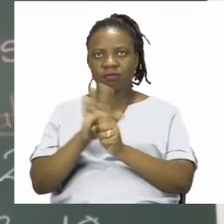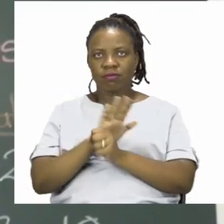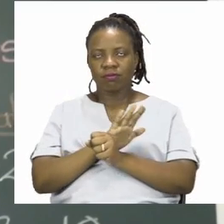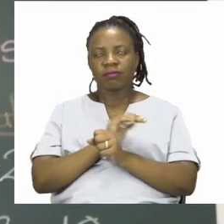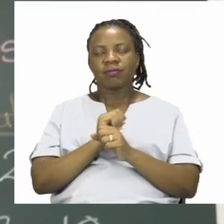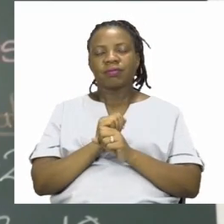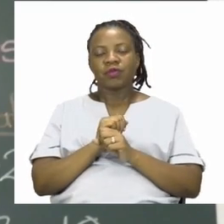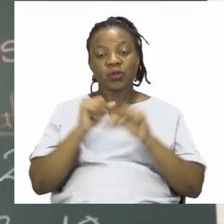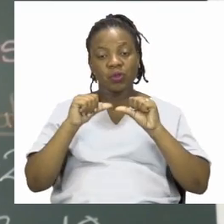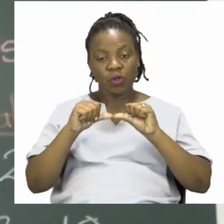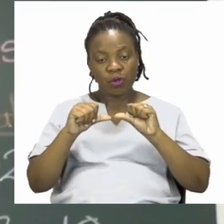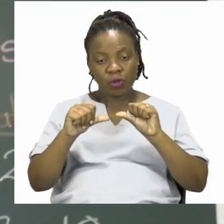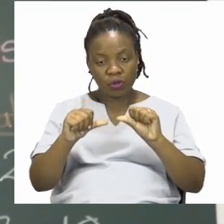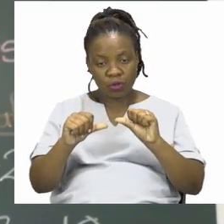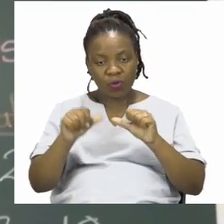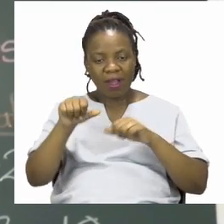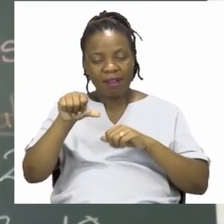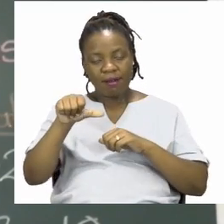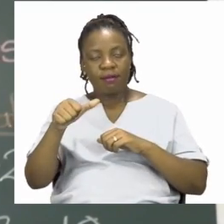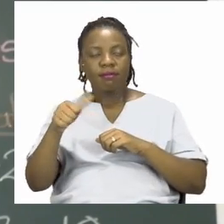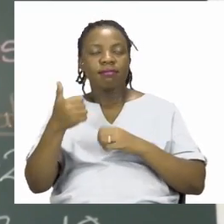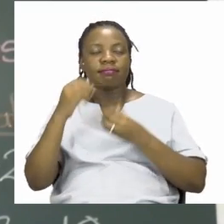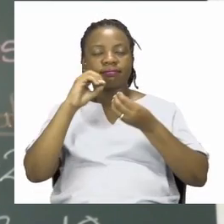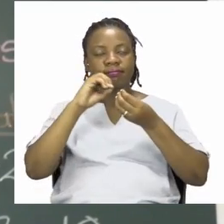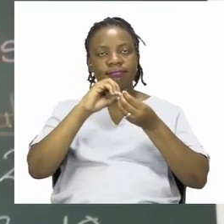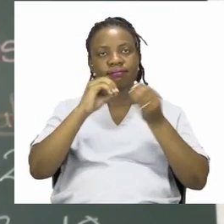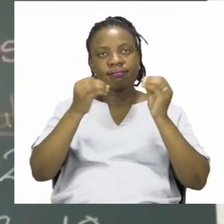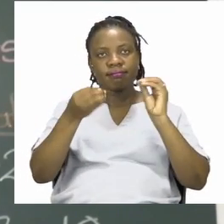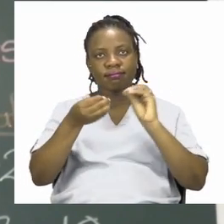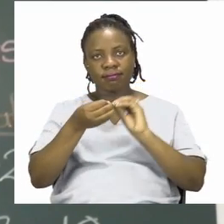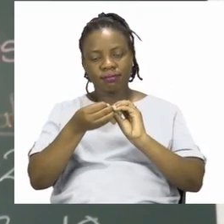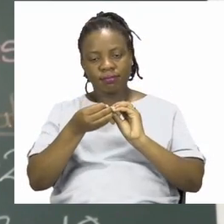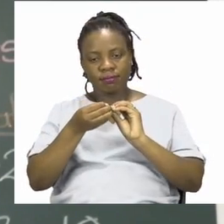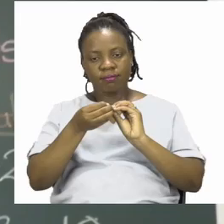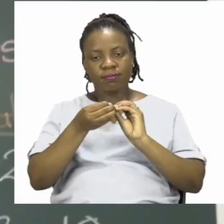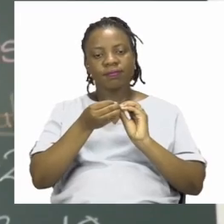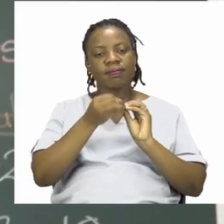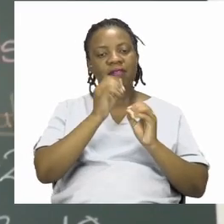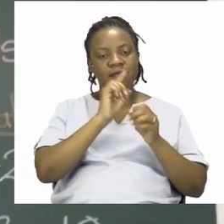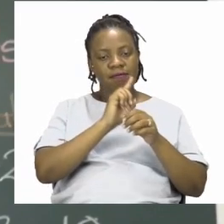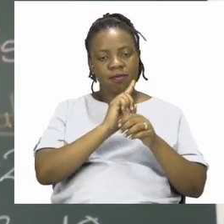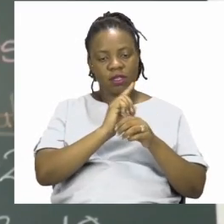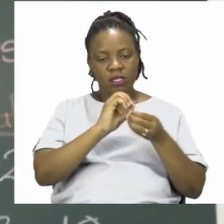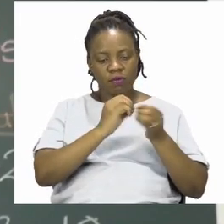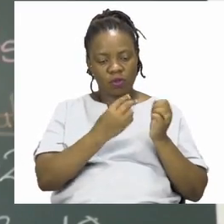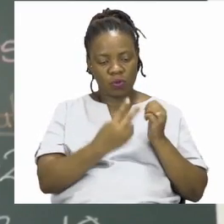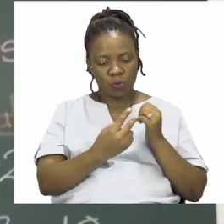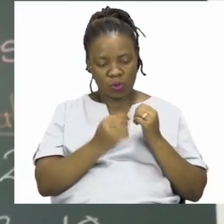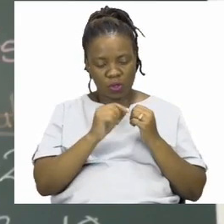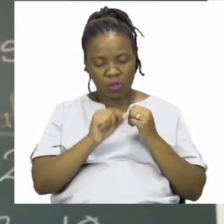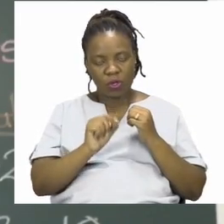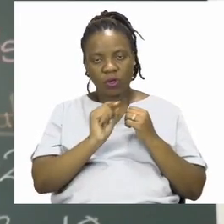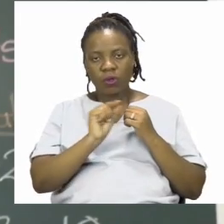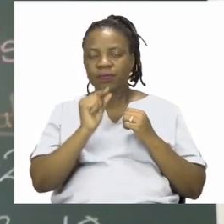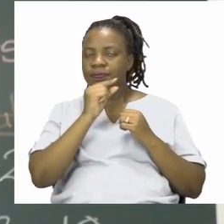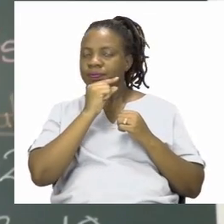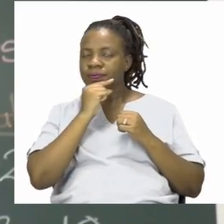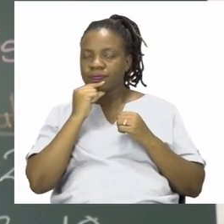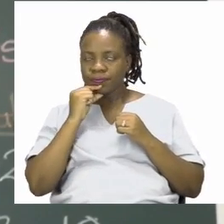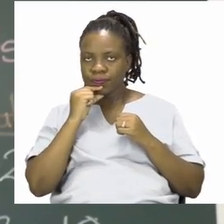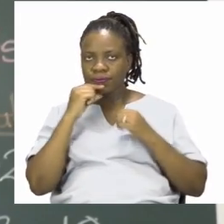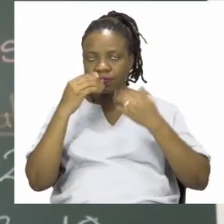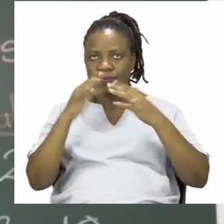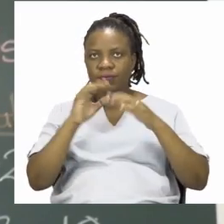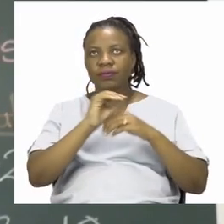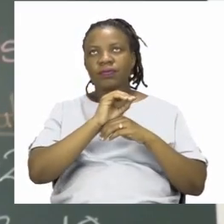names for all the other numbers so that you can complete the entire crossword. Now let's quickly have a look at